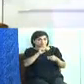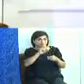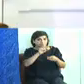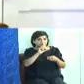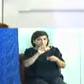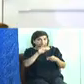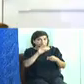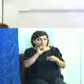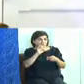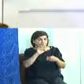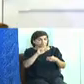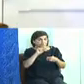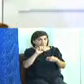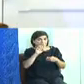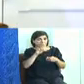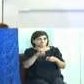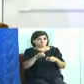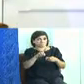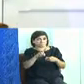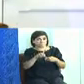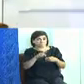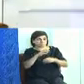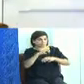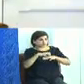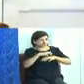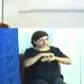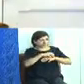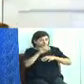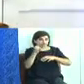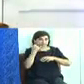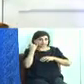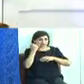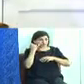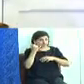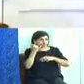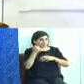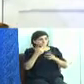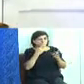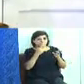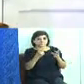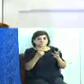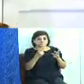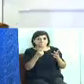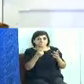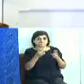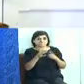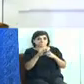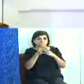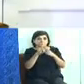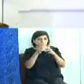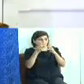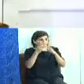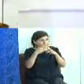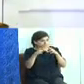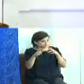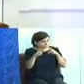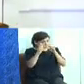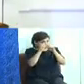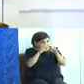grape juice, place it on your tongue, and we'll say an especially short blessing over you.